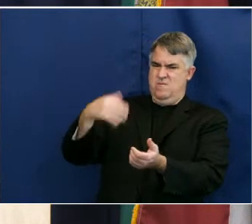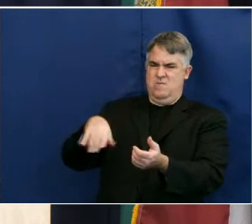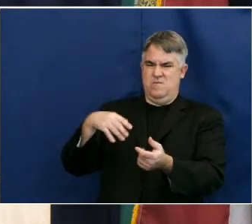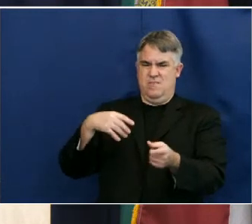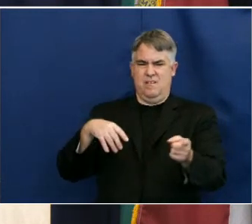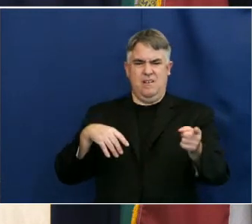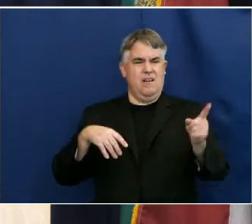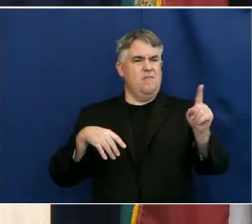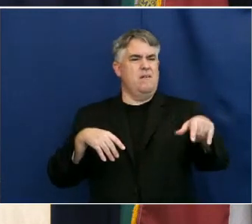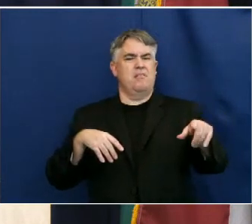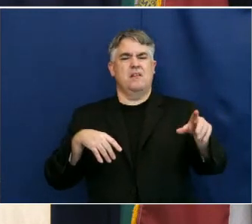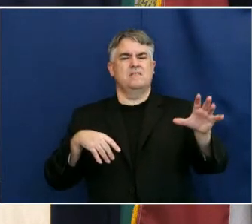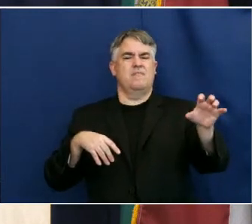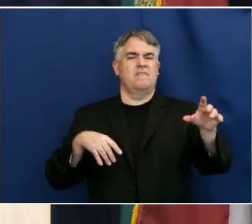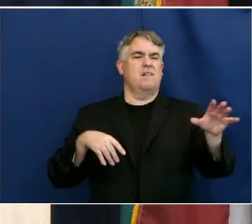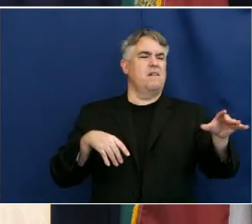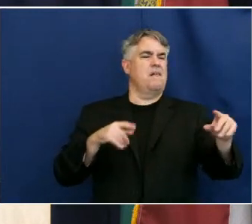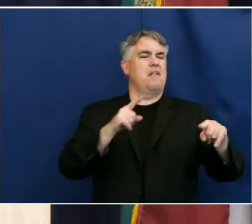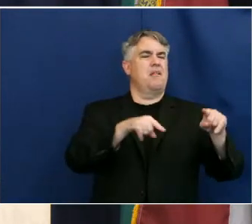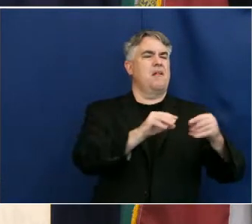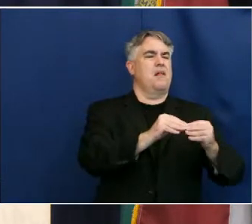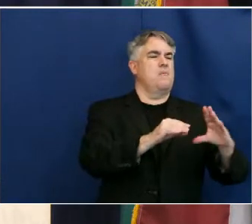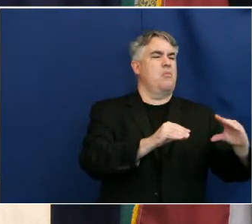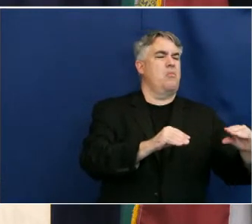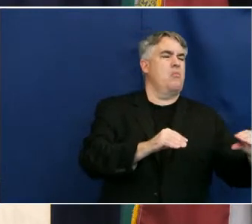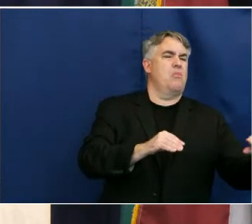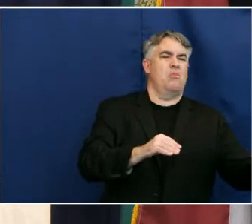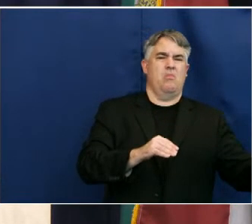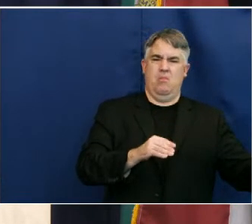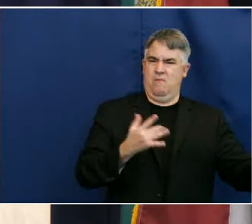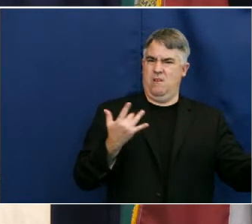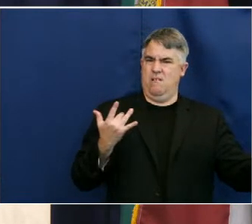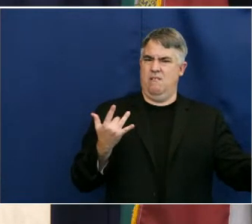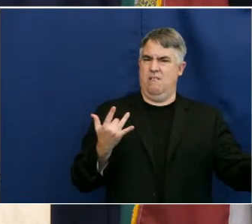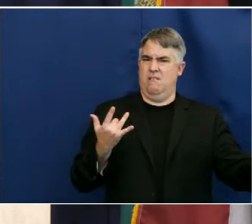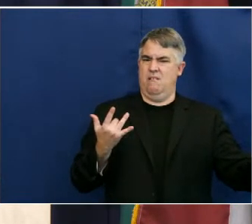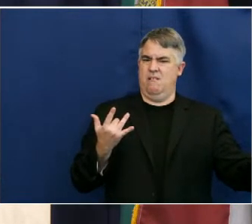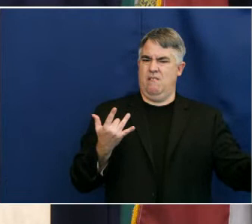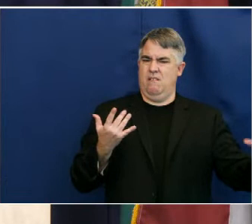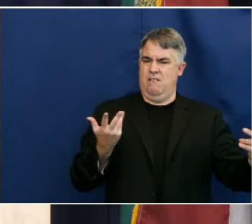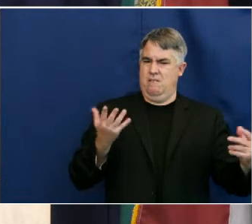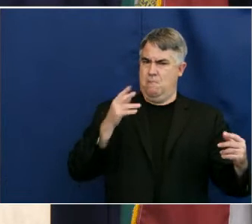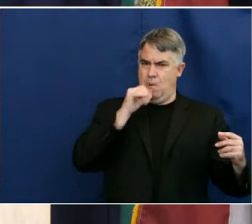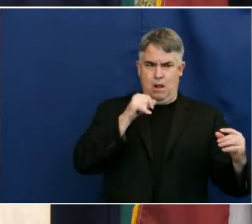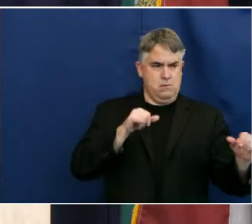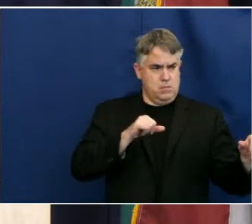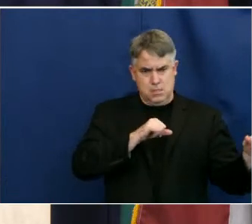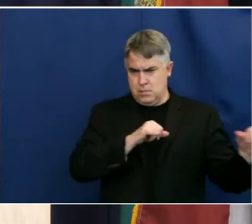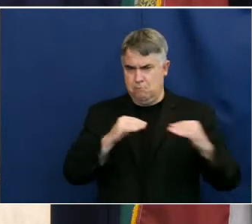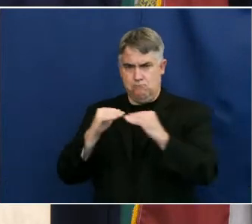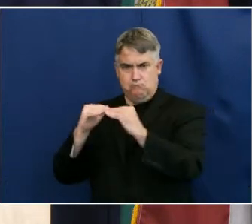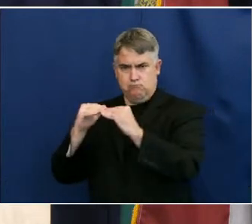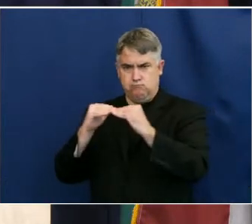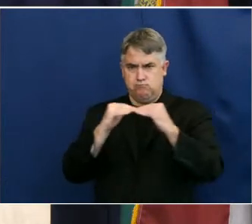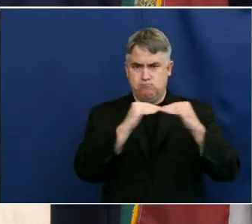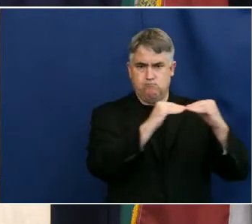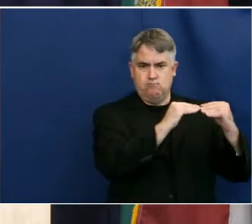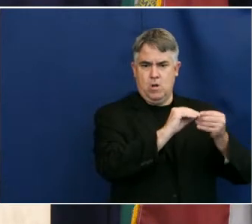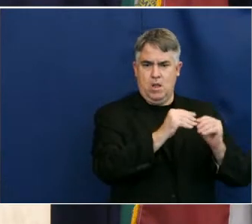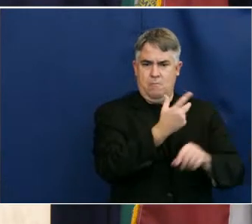of downtown San Diego and having this kind of perennial traffic snarl every time they're back up and